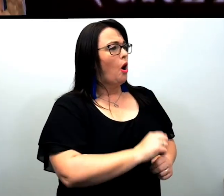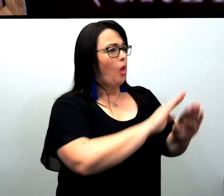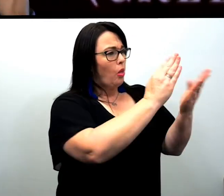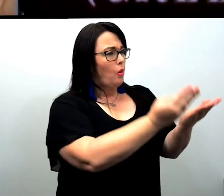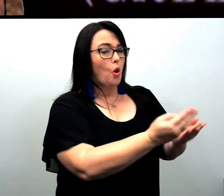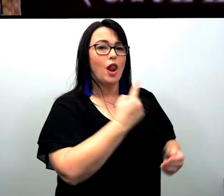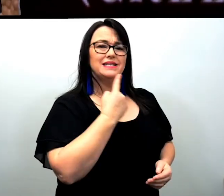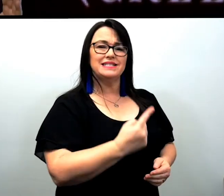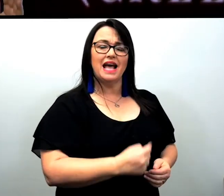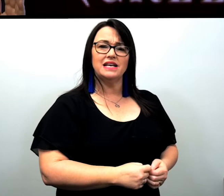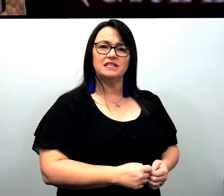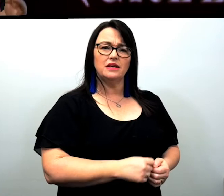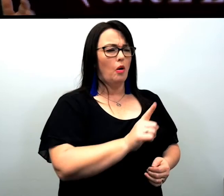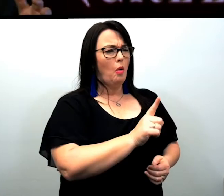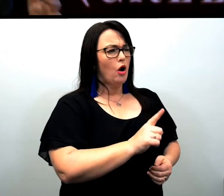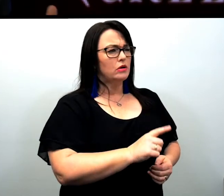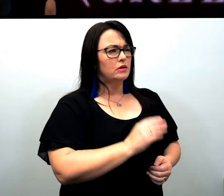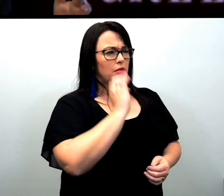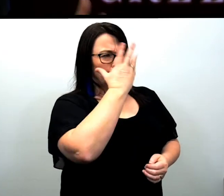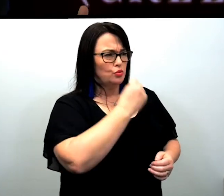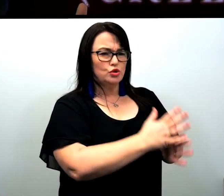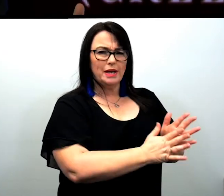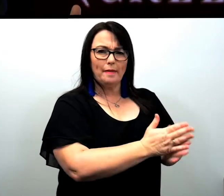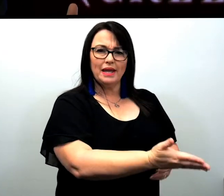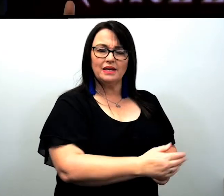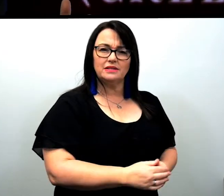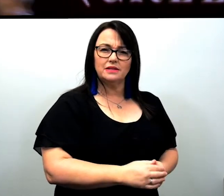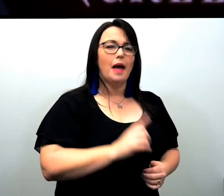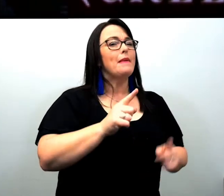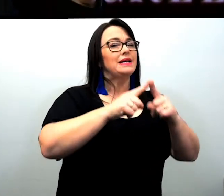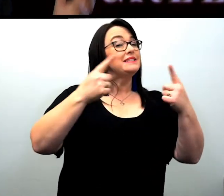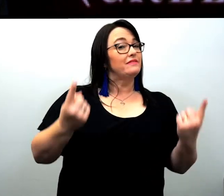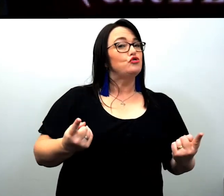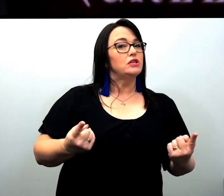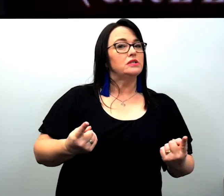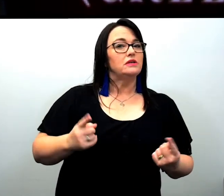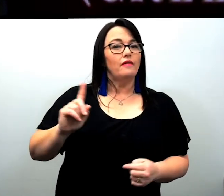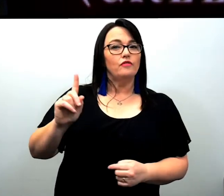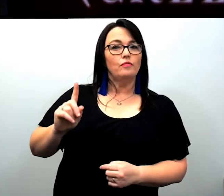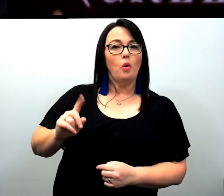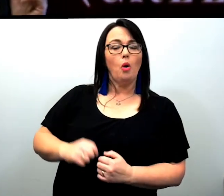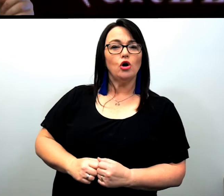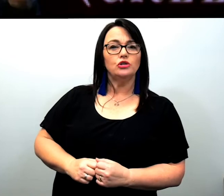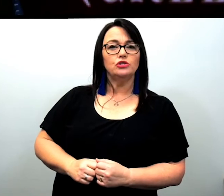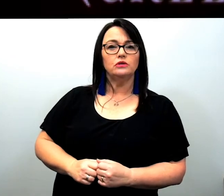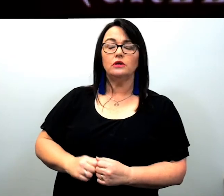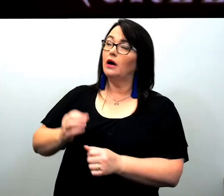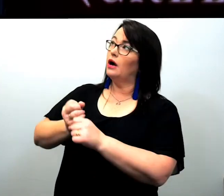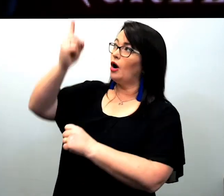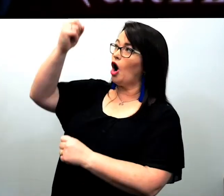But God's beauty is in his church, the bride, the glory of heaven. And God